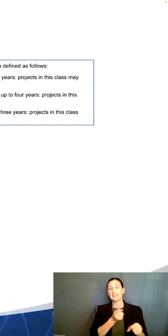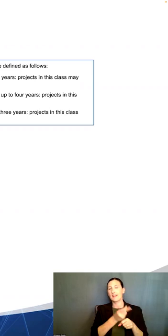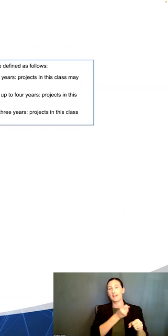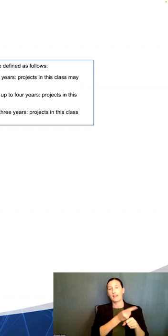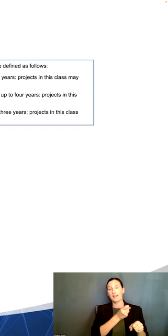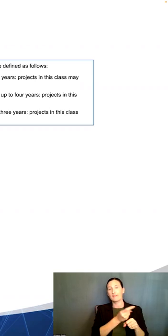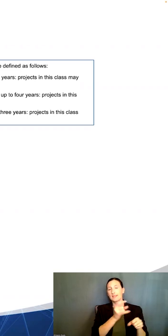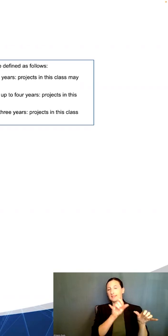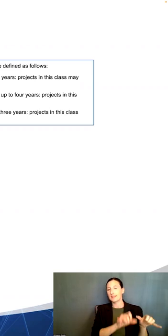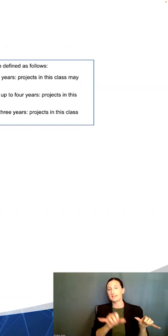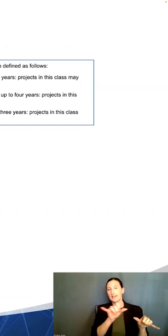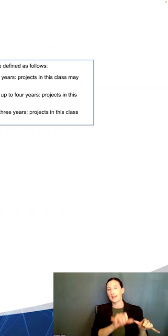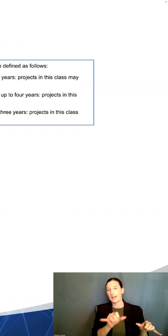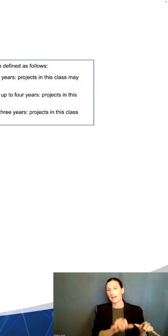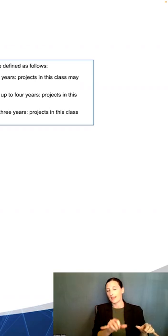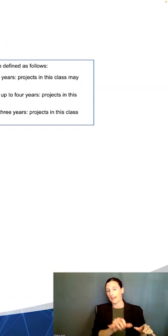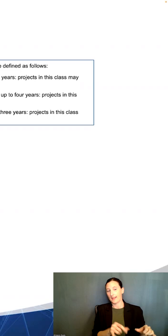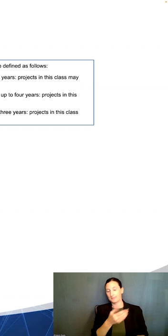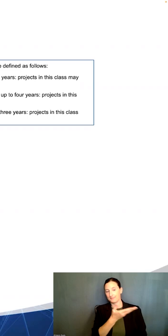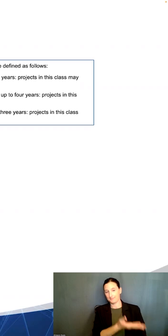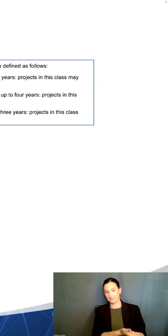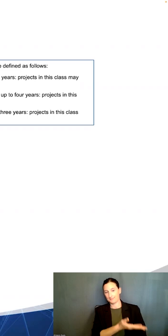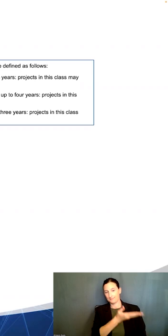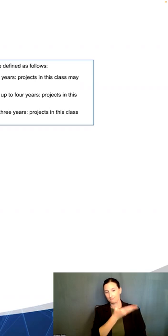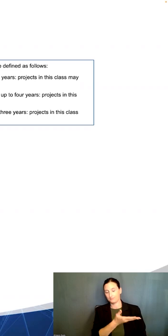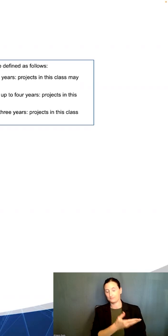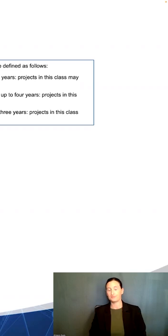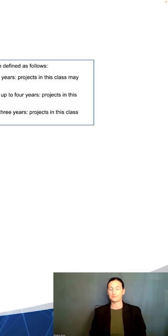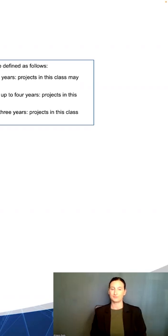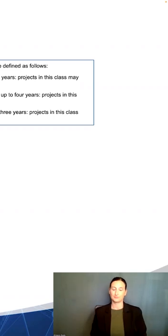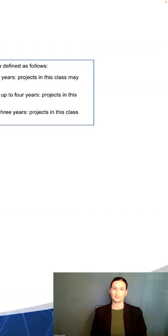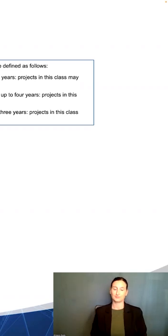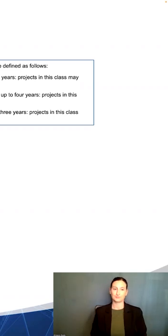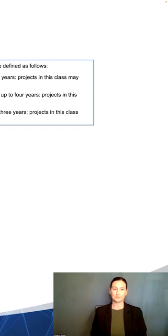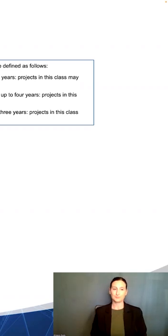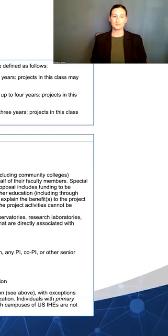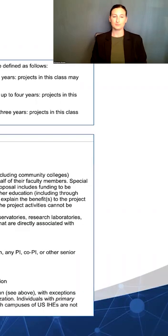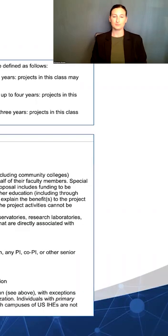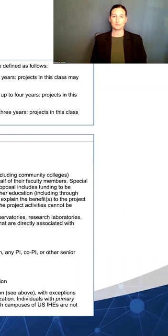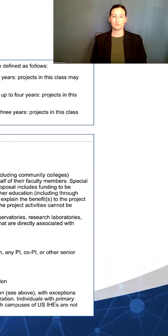projects, October 3rd, October 23rd, and for OAC as well.